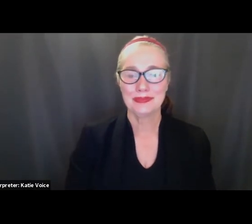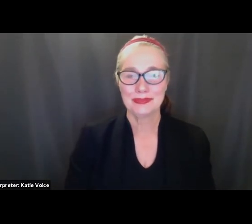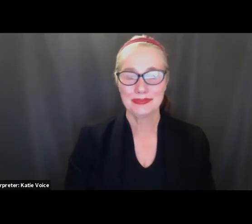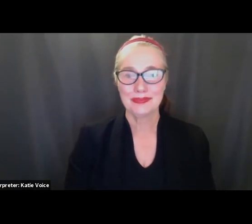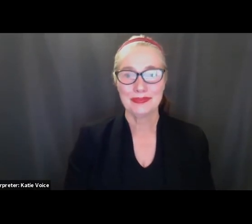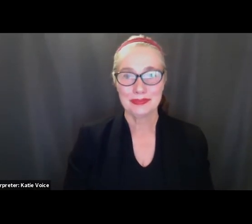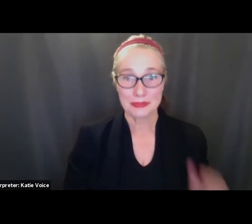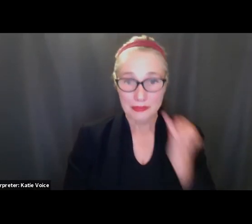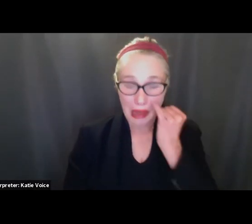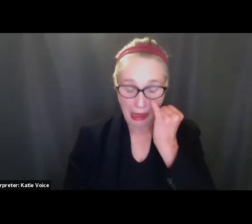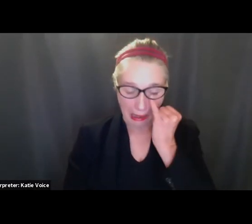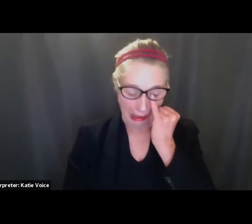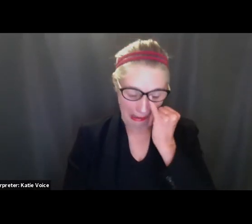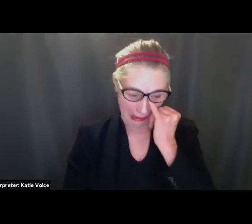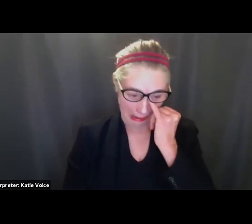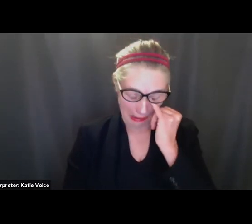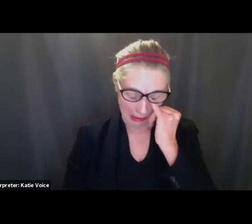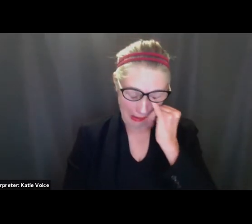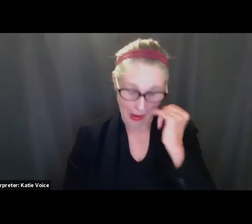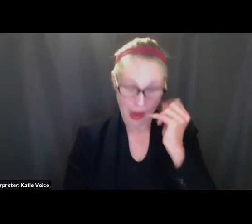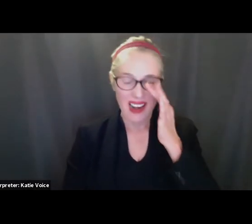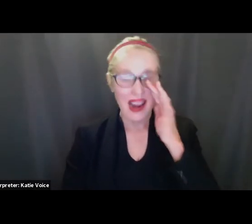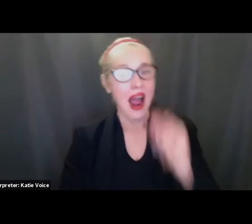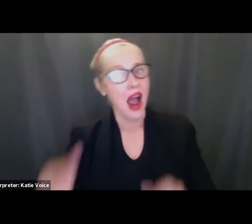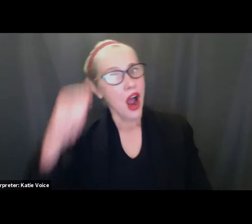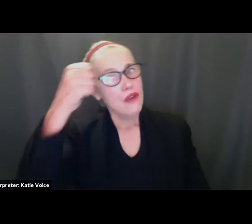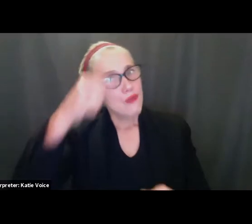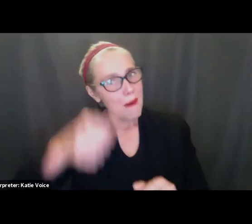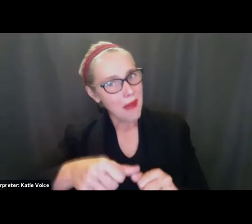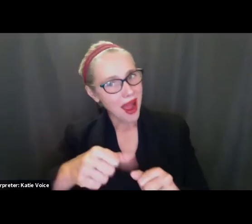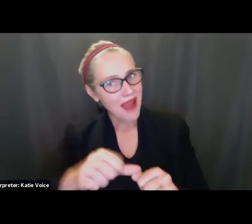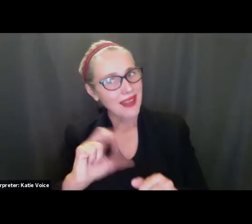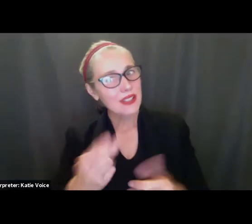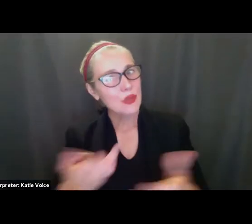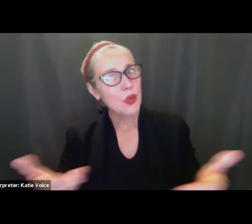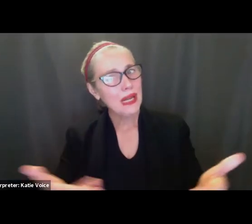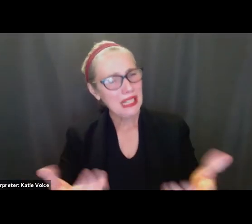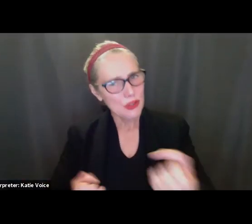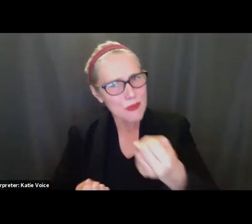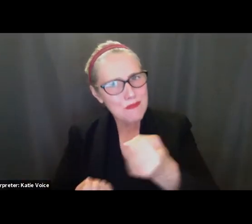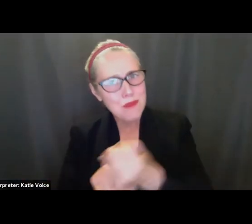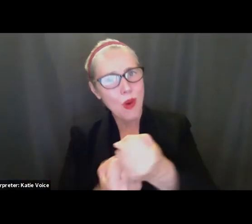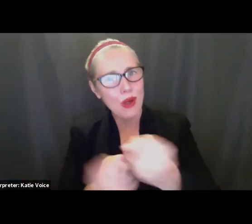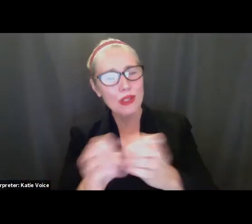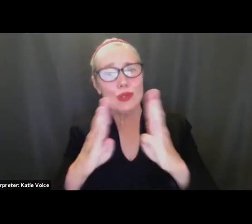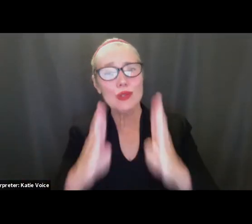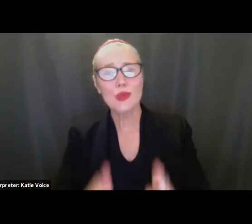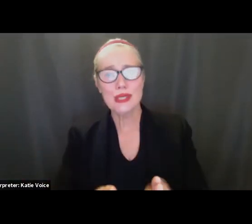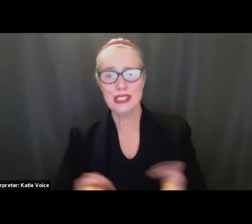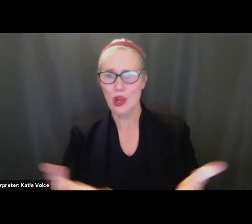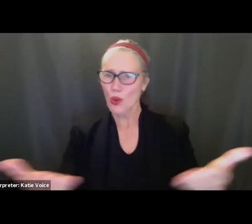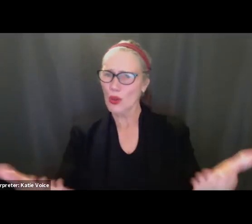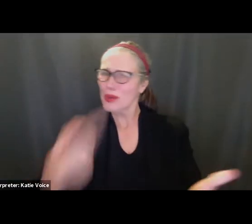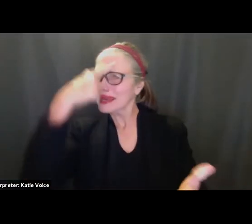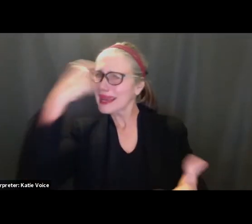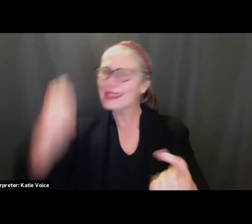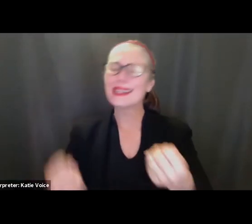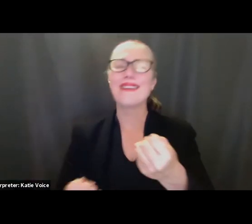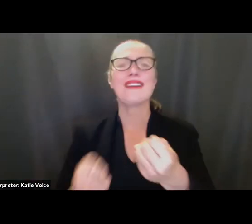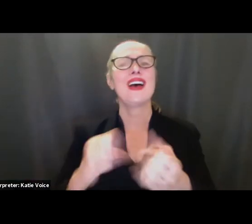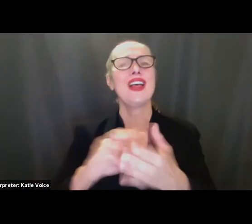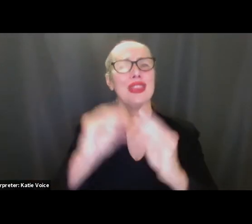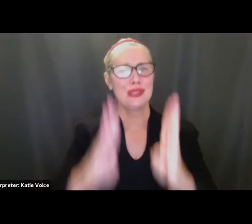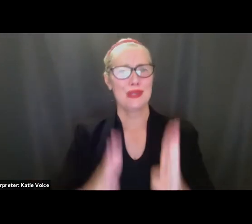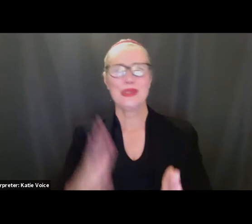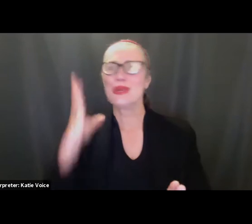i wanna i wanna remind us that we are here for students we exist because of our students and this is a beautiful